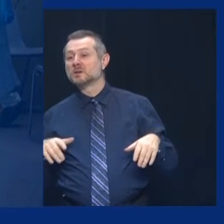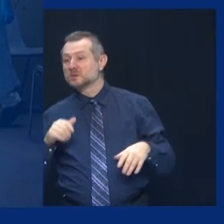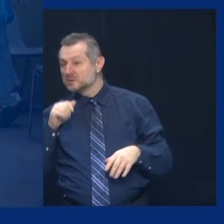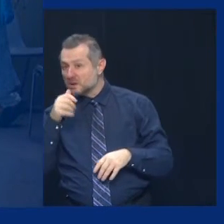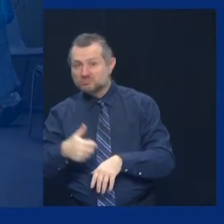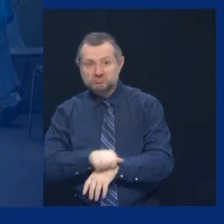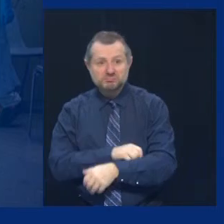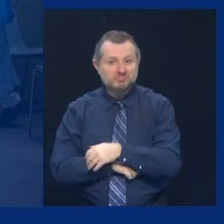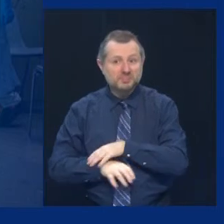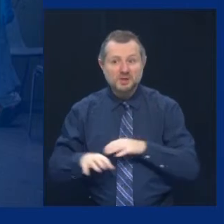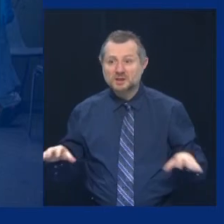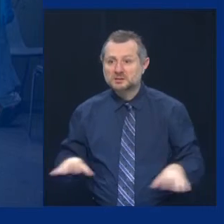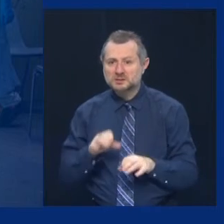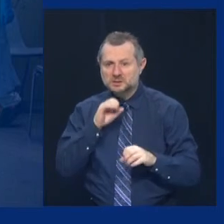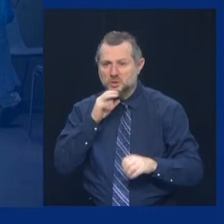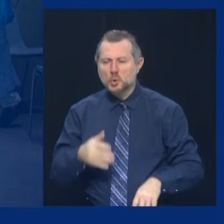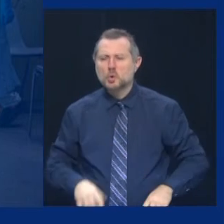a